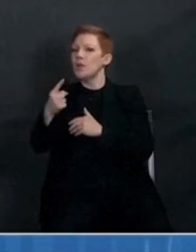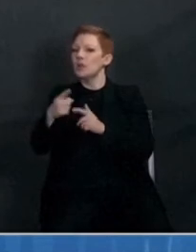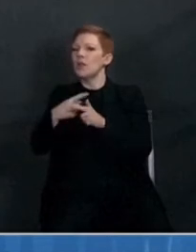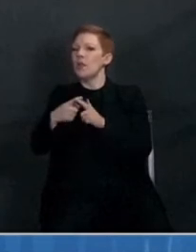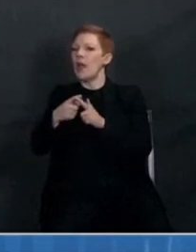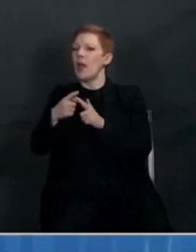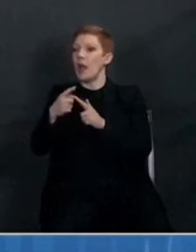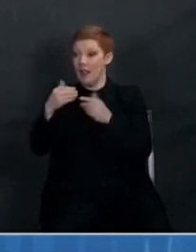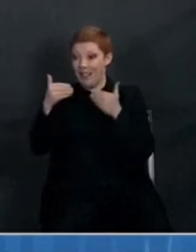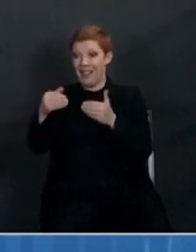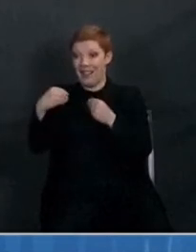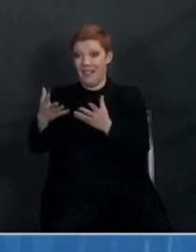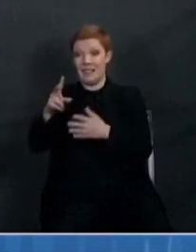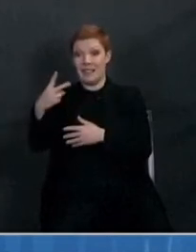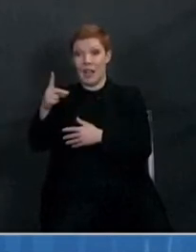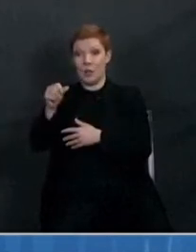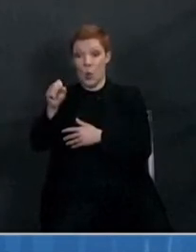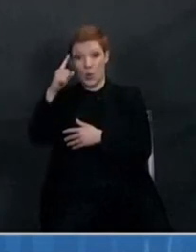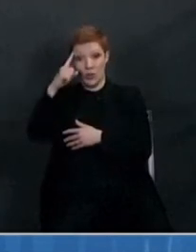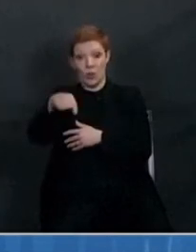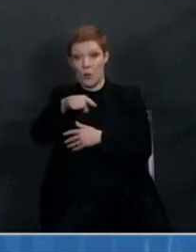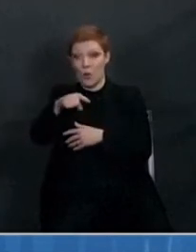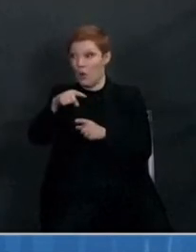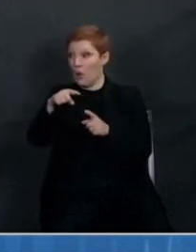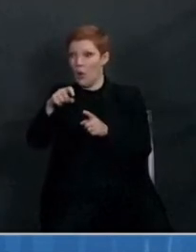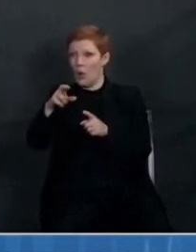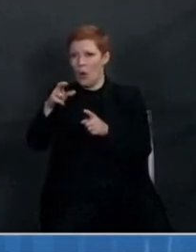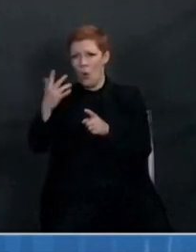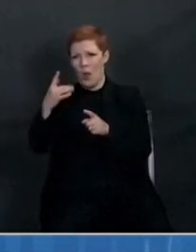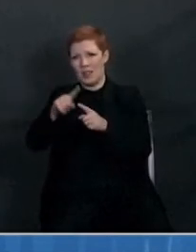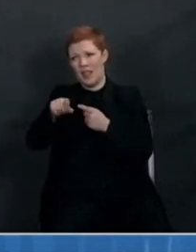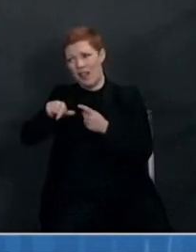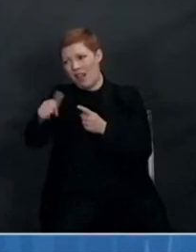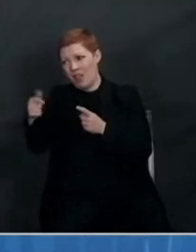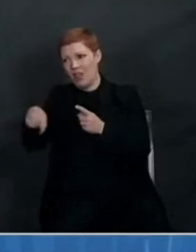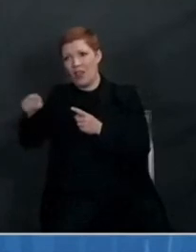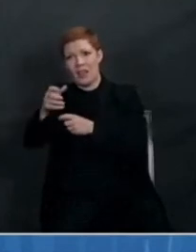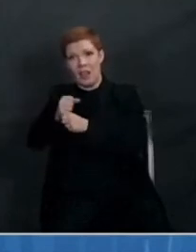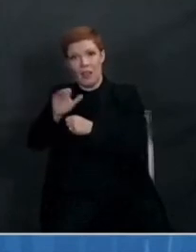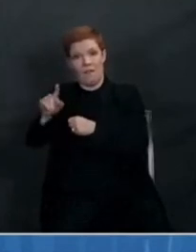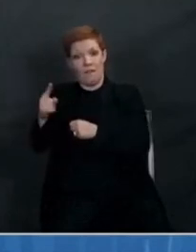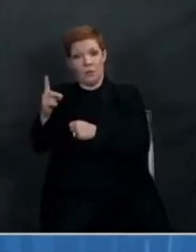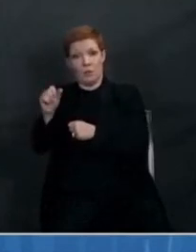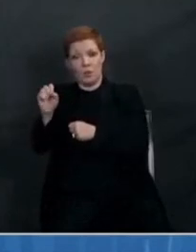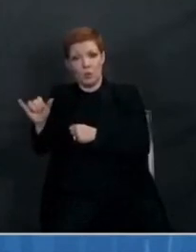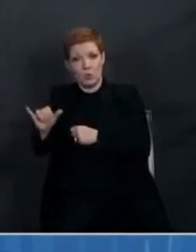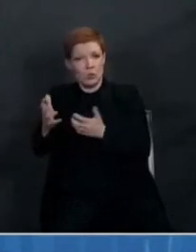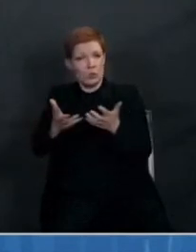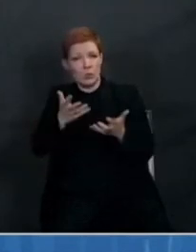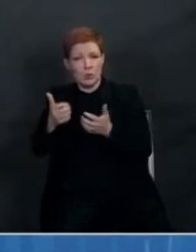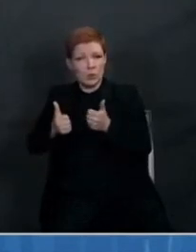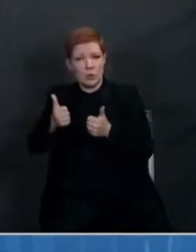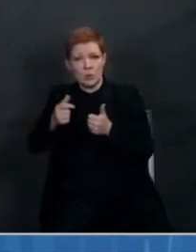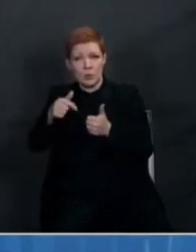turn over to Dr. Fauci to explain the posture. And of course, Dr. Walensky, please feel free to add as